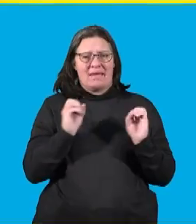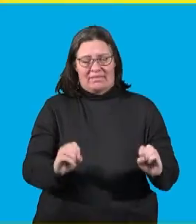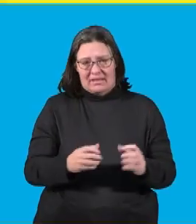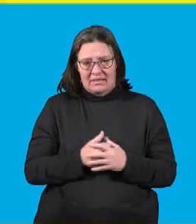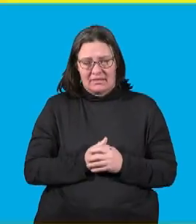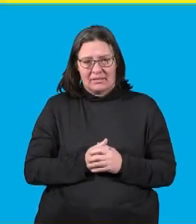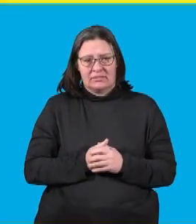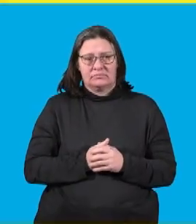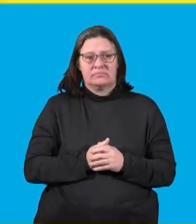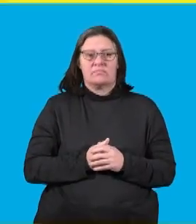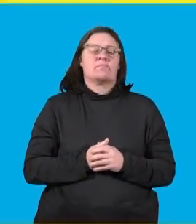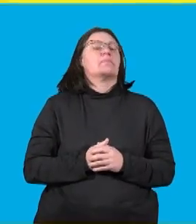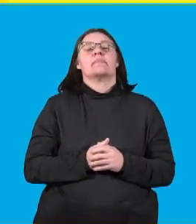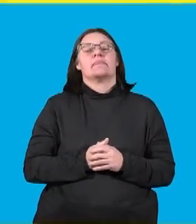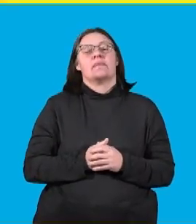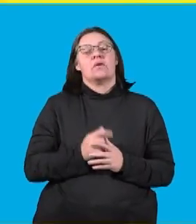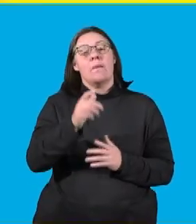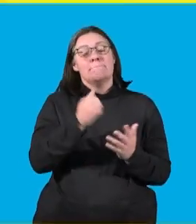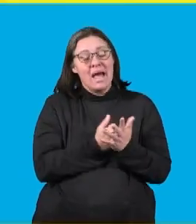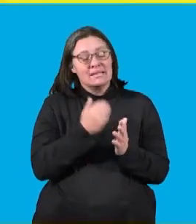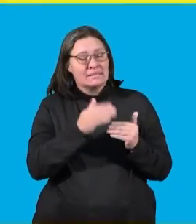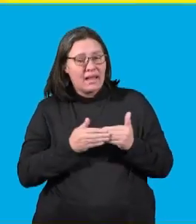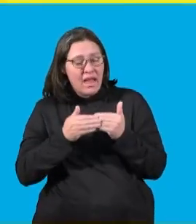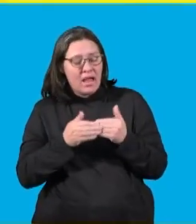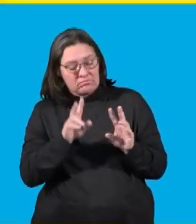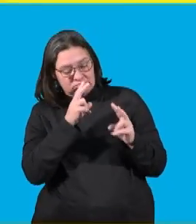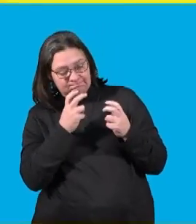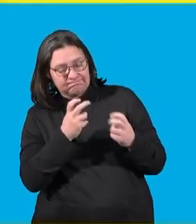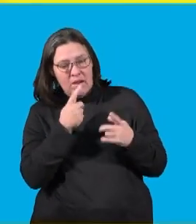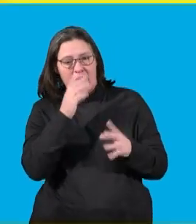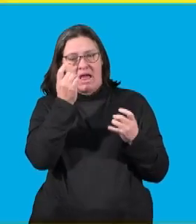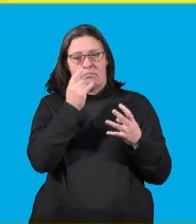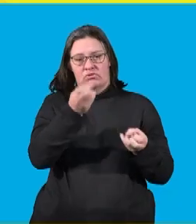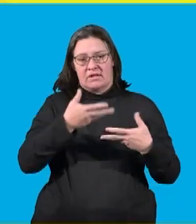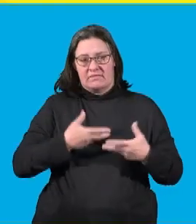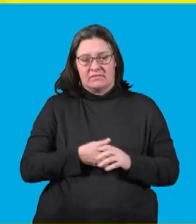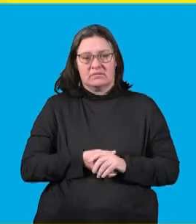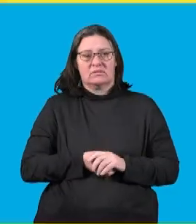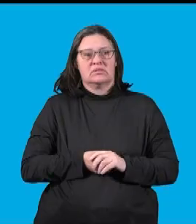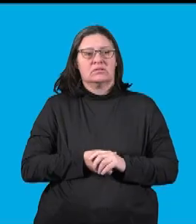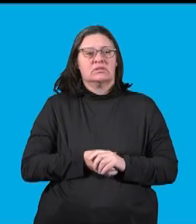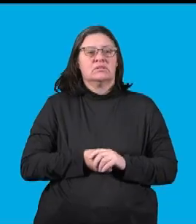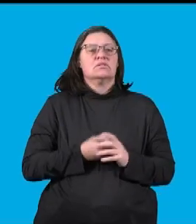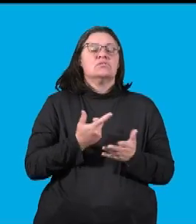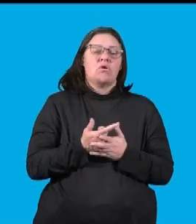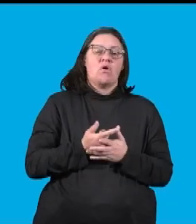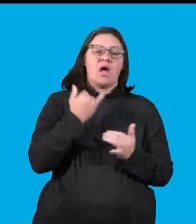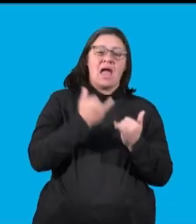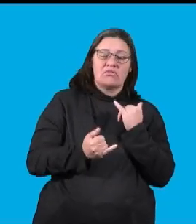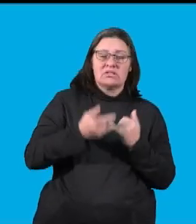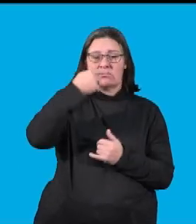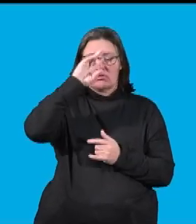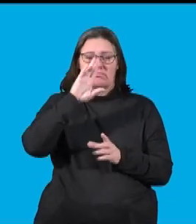doesn't require it, okay? So you need to take care and make note of what information you've been given. So errors